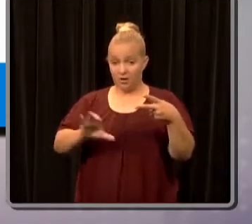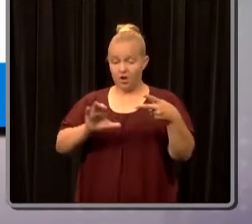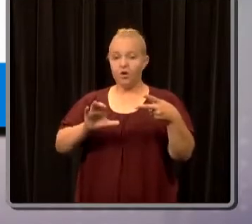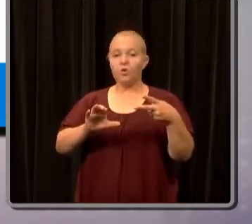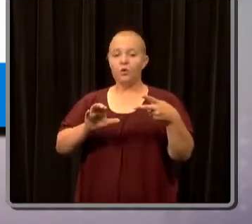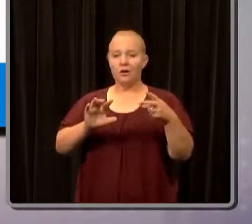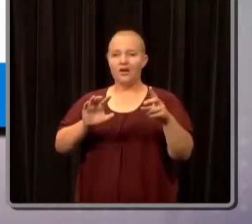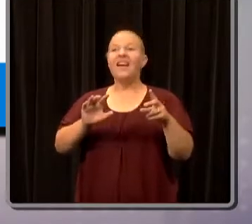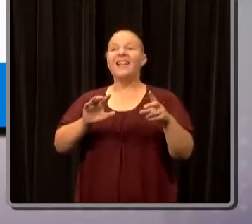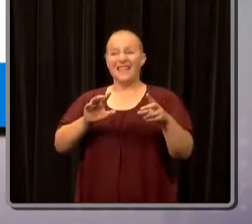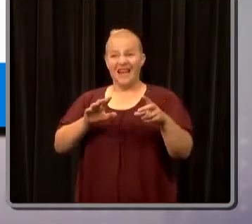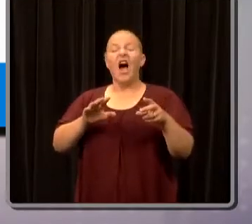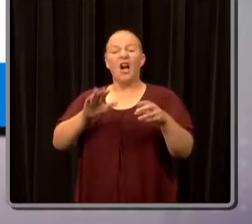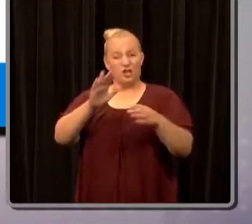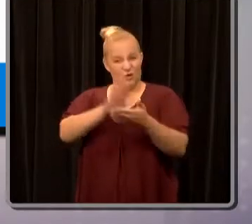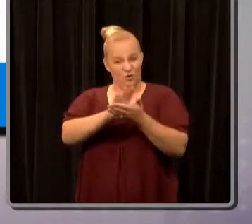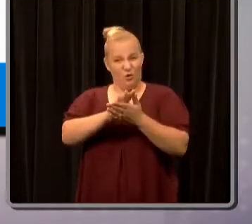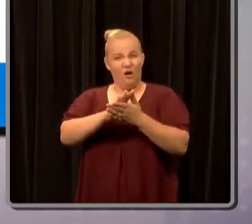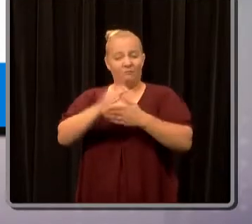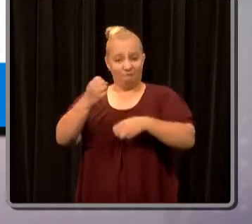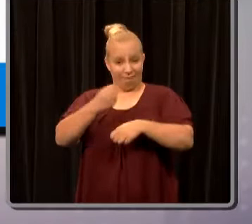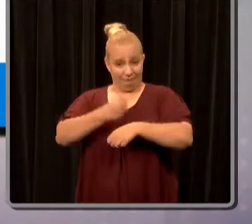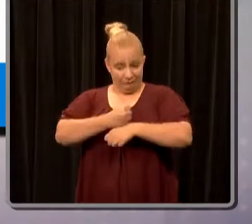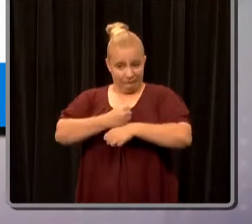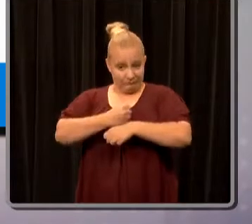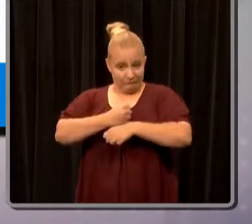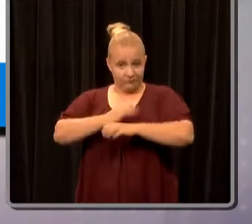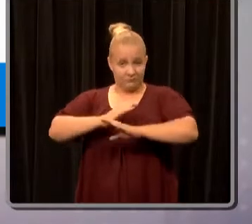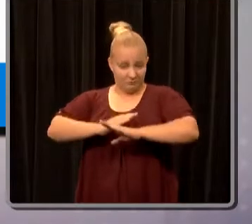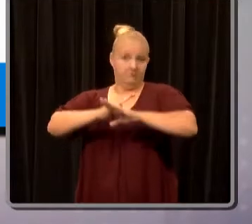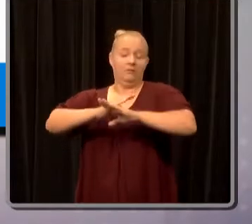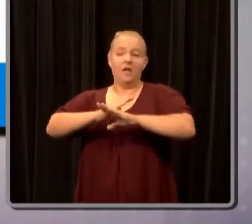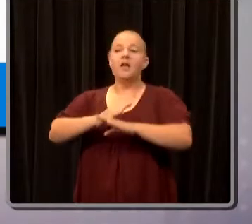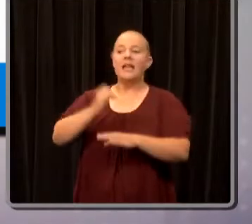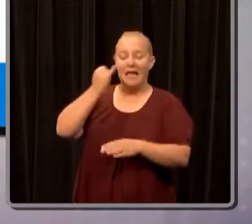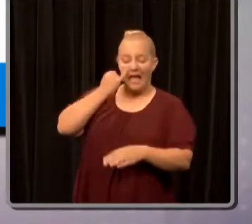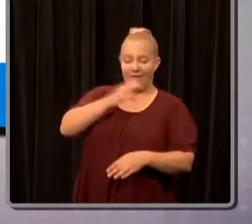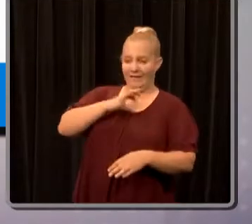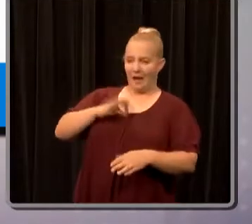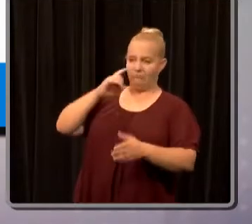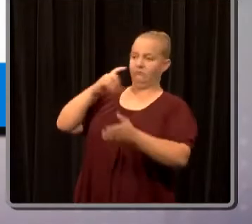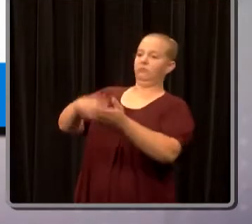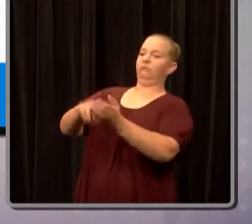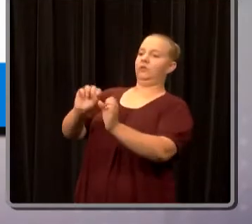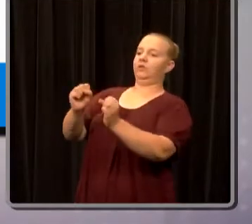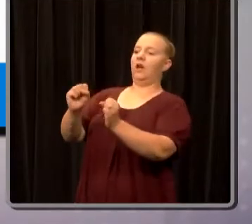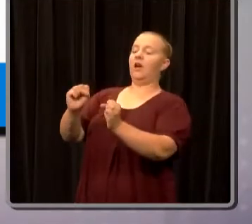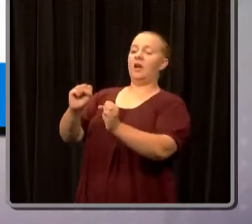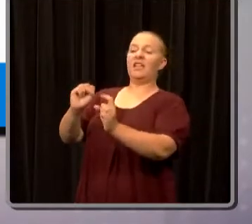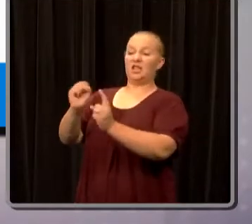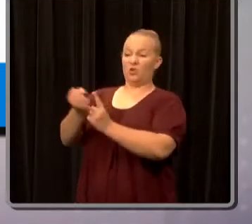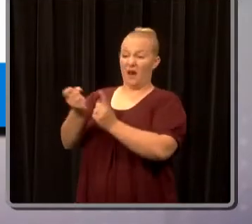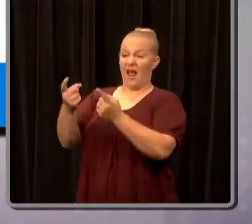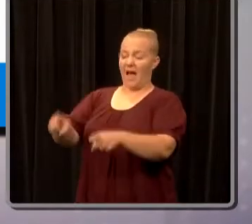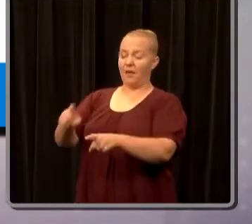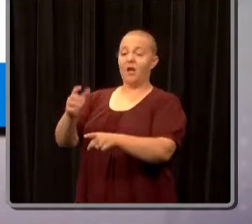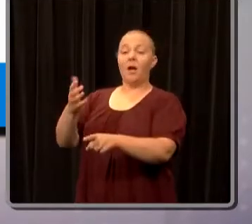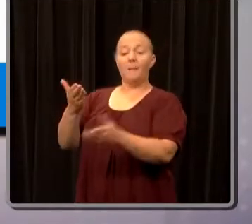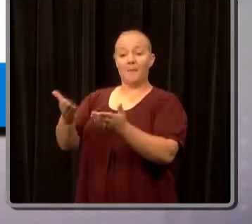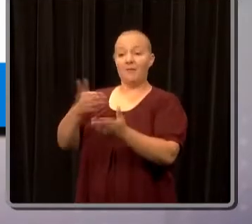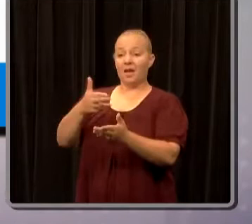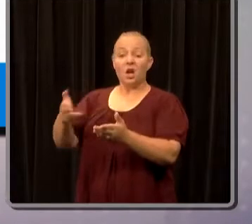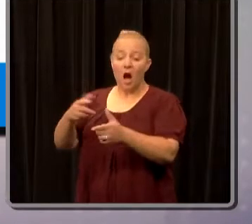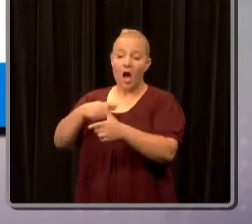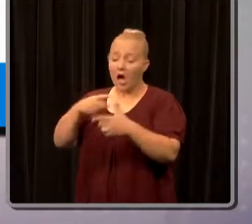campus lockdown. So in the worst case scenario, if a staff member sees a situation, whether it's a weapon on campus